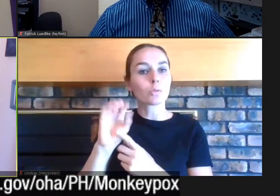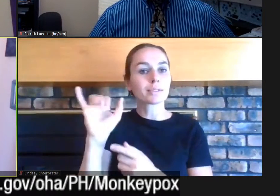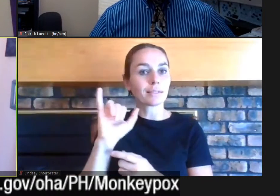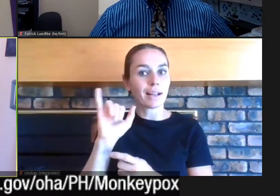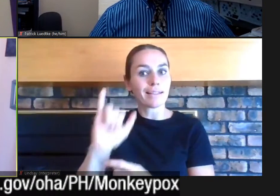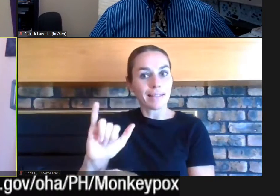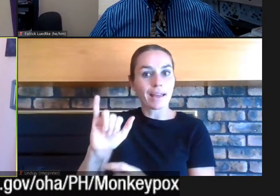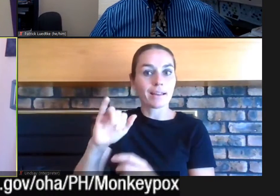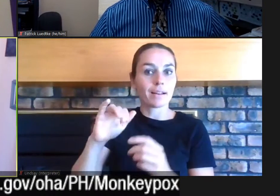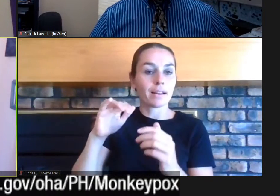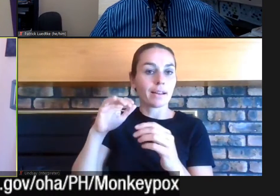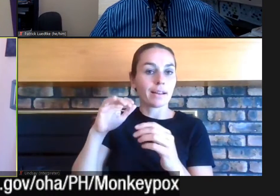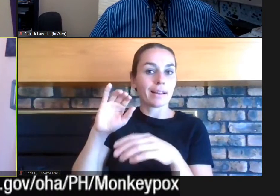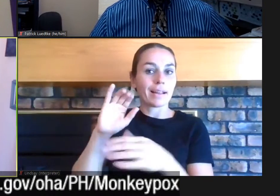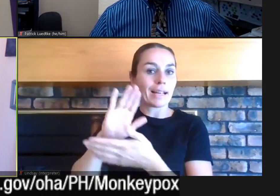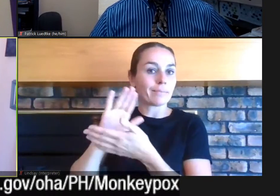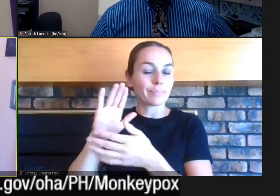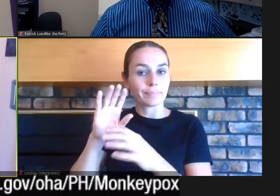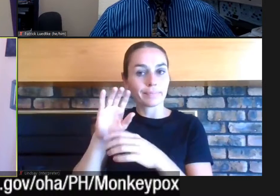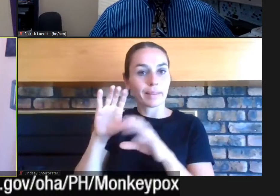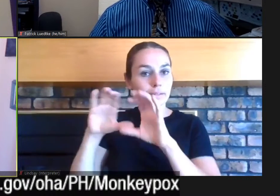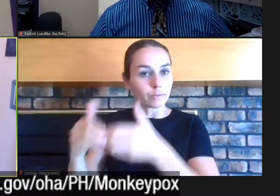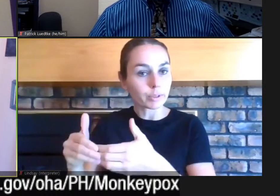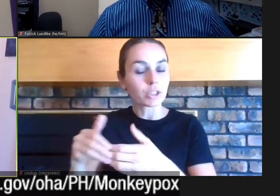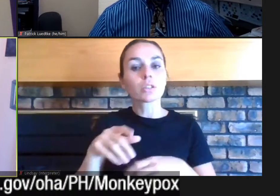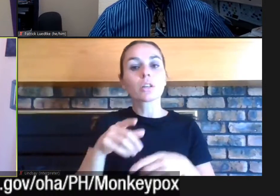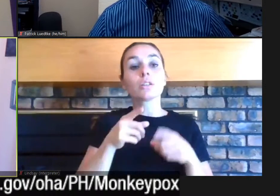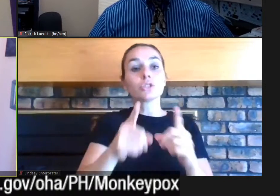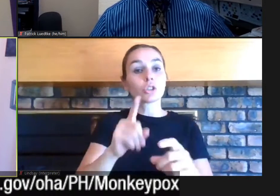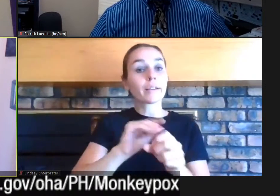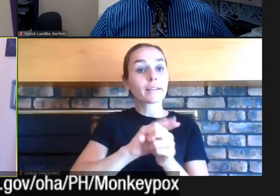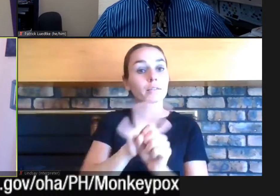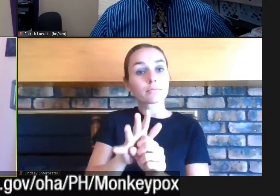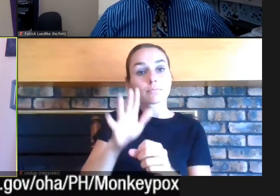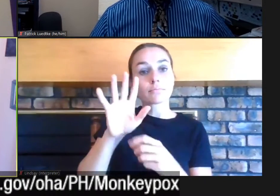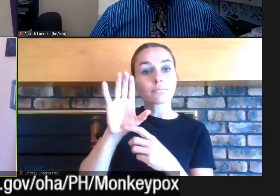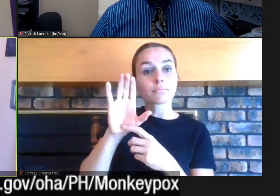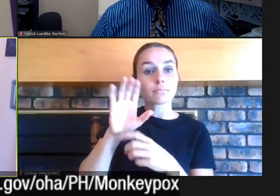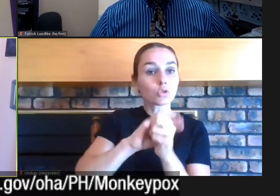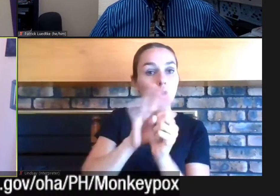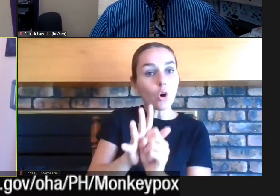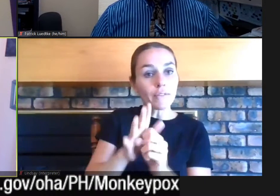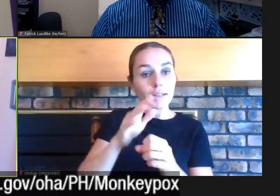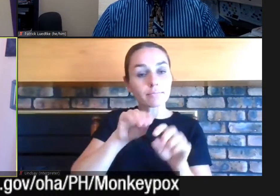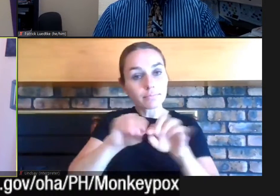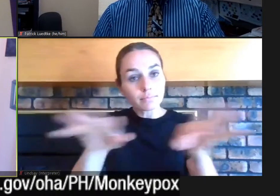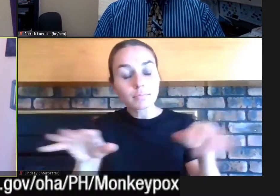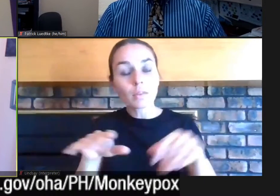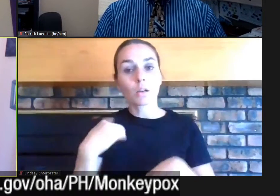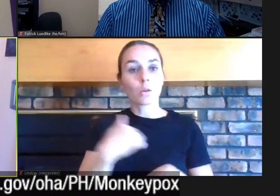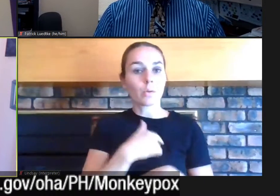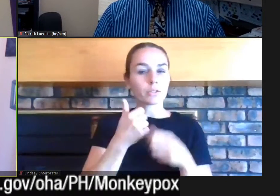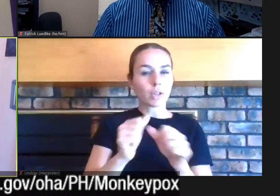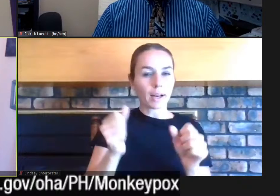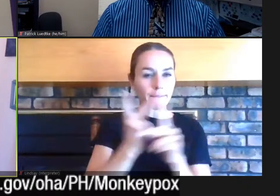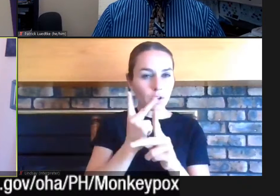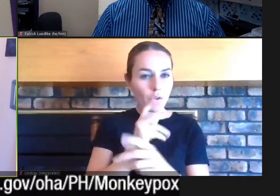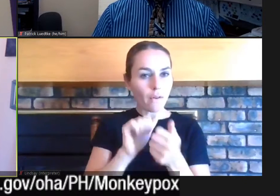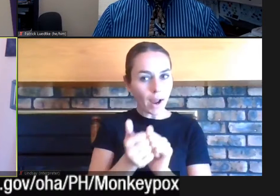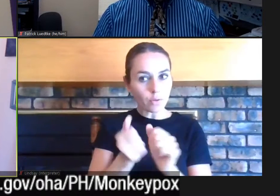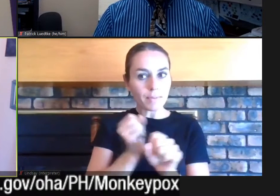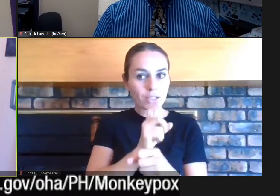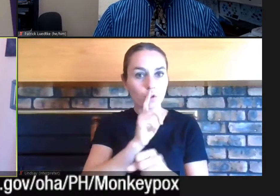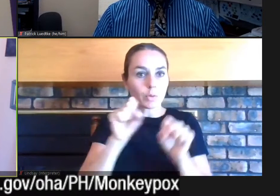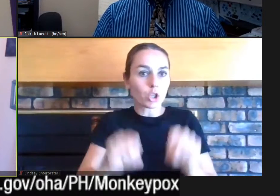during the COVID-19 pandemic, reducing as many bureaucratic barriers as possible to ensure we were able to meet the emerging needs